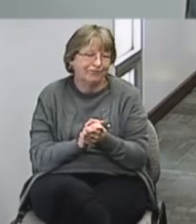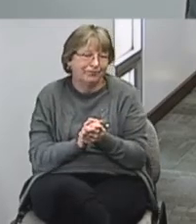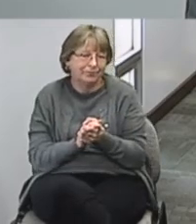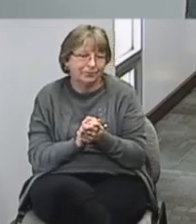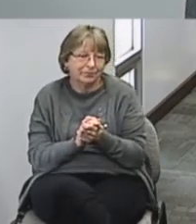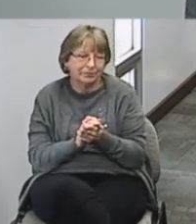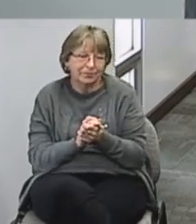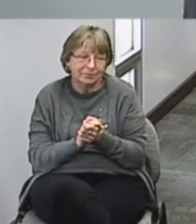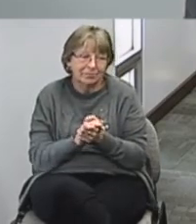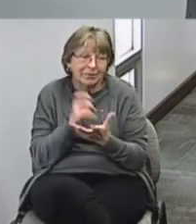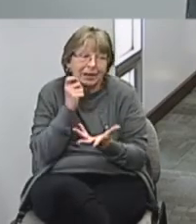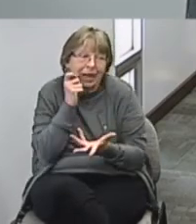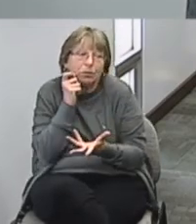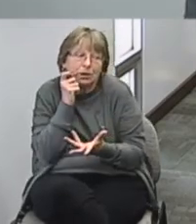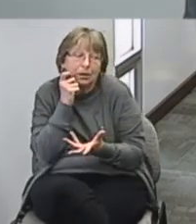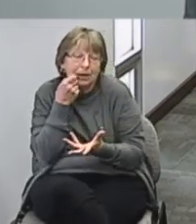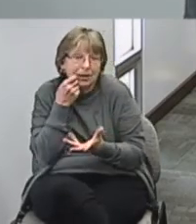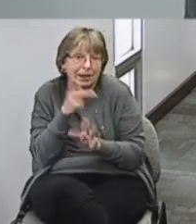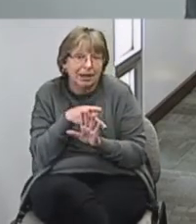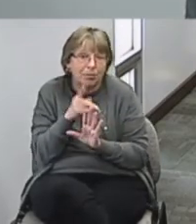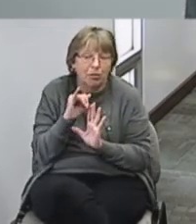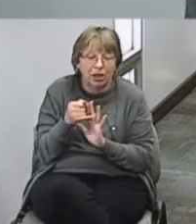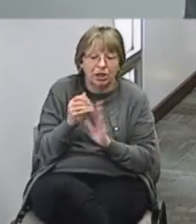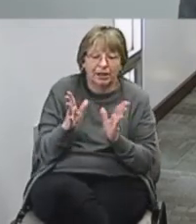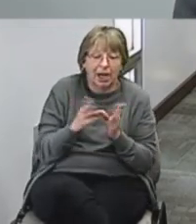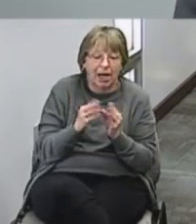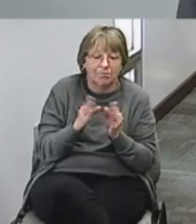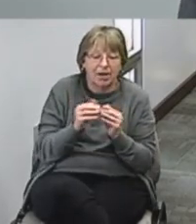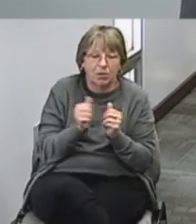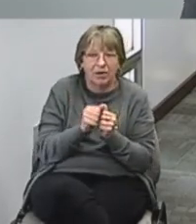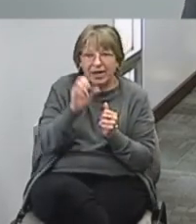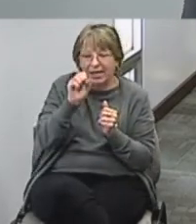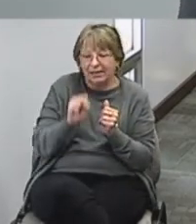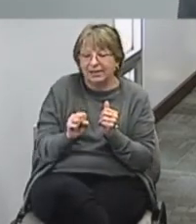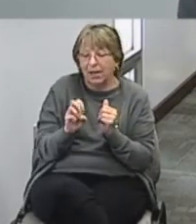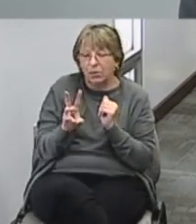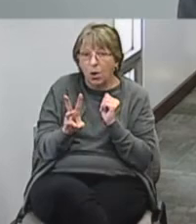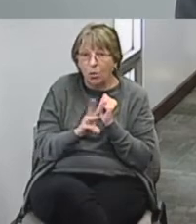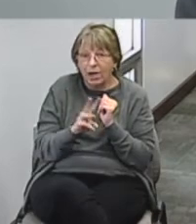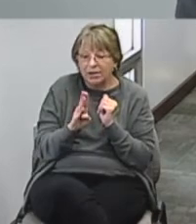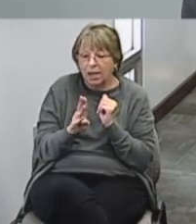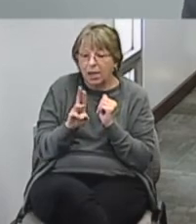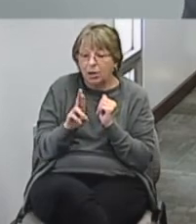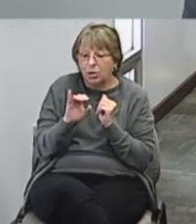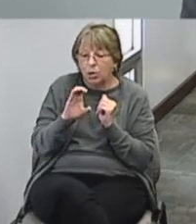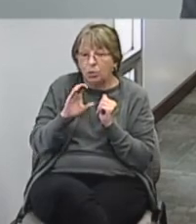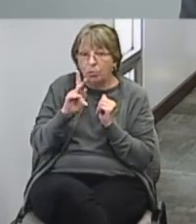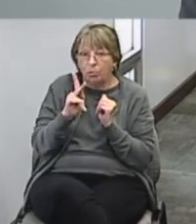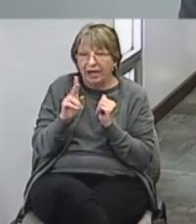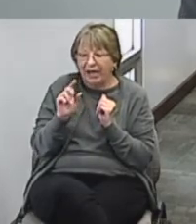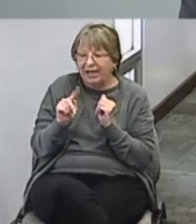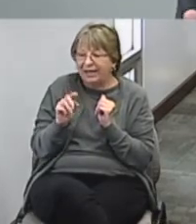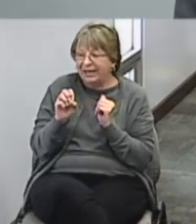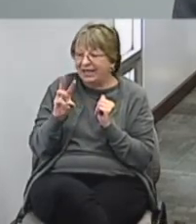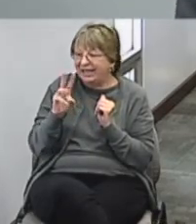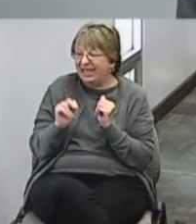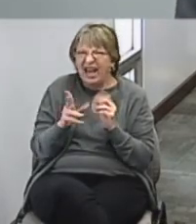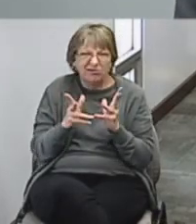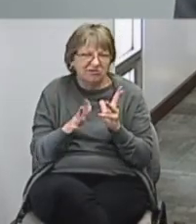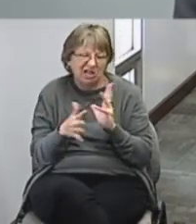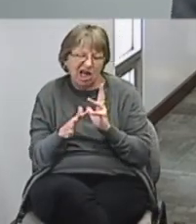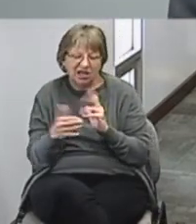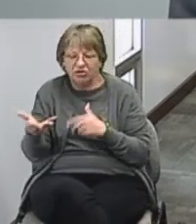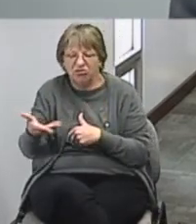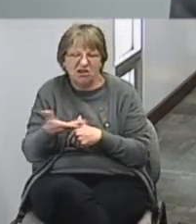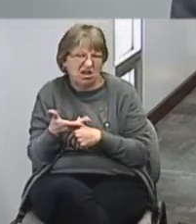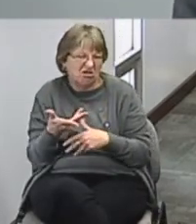it's a pretty neat project. I met with the Southwest Bricktown at their meeting last night just to kind of introduce, this is something that's